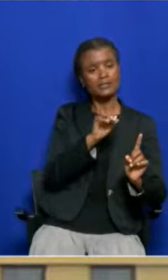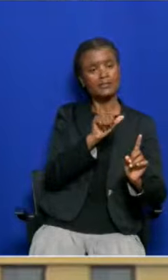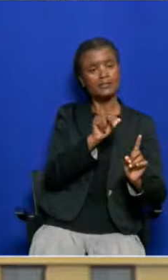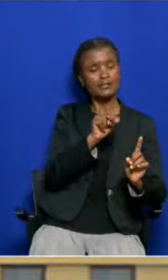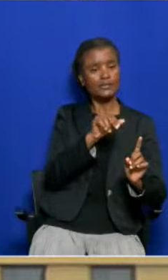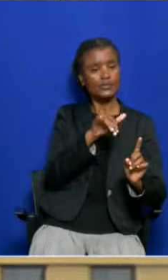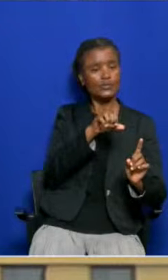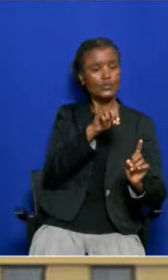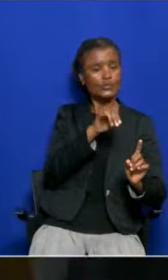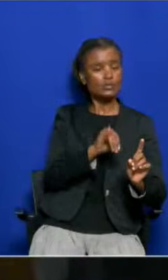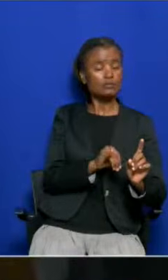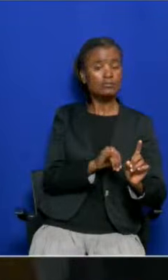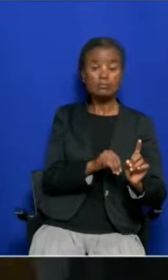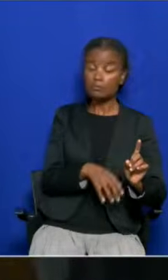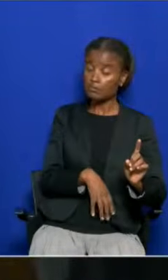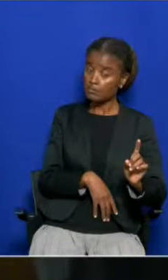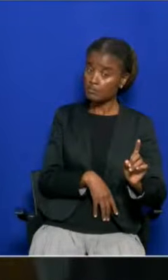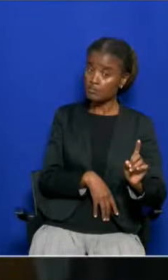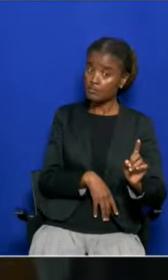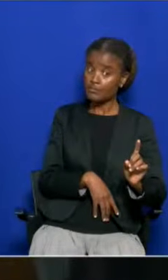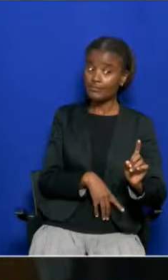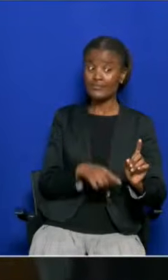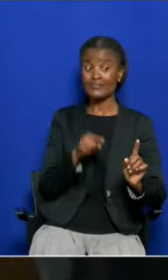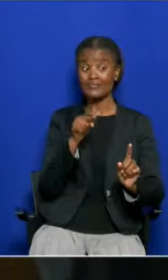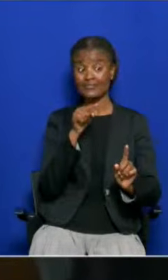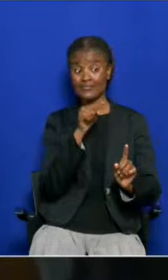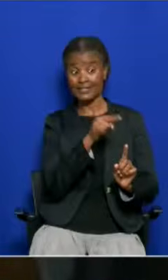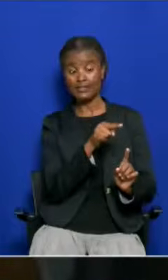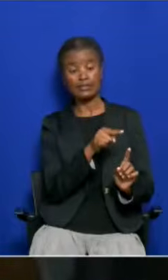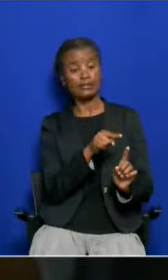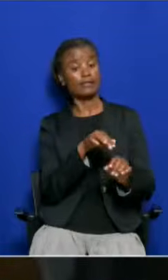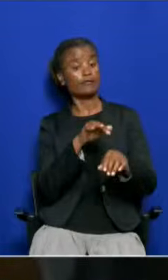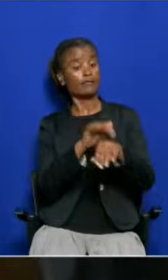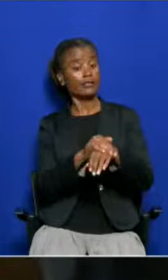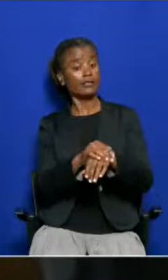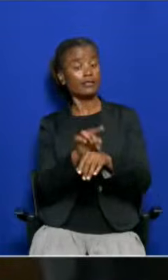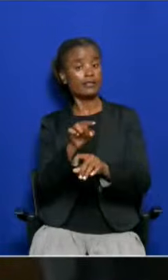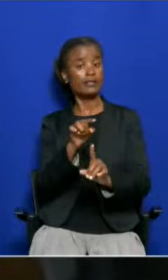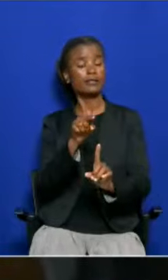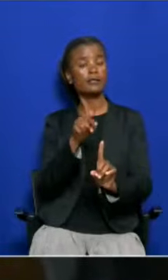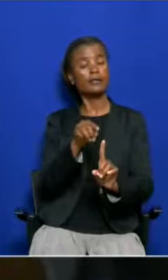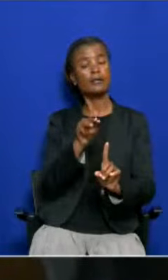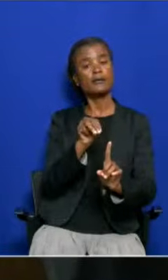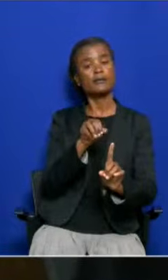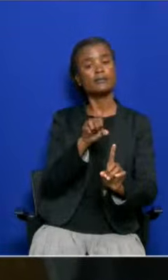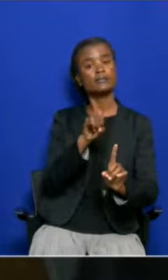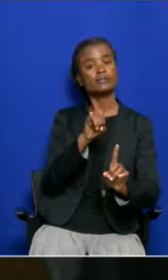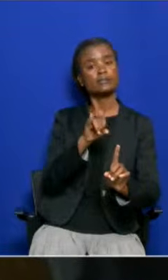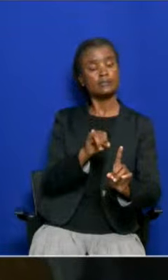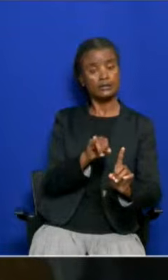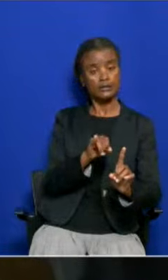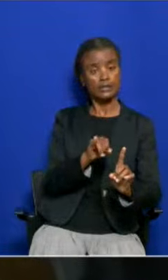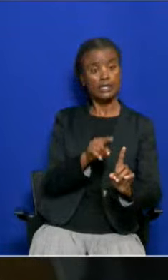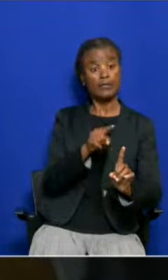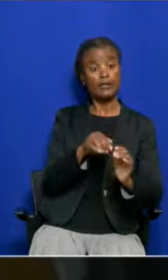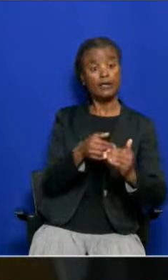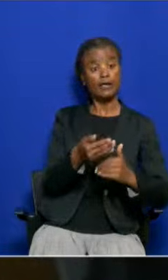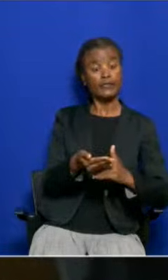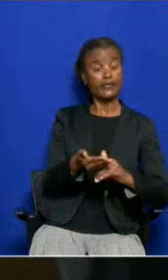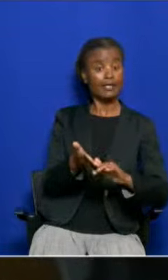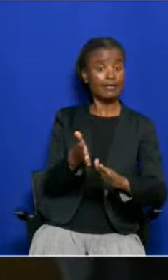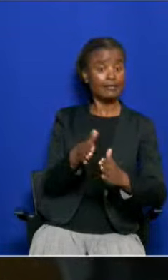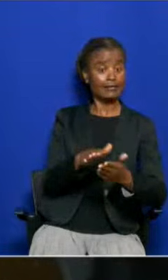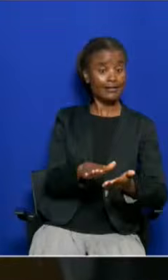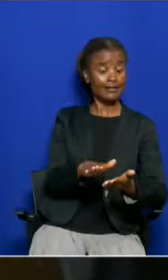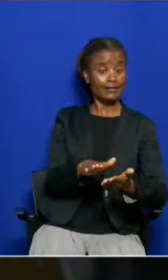So he was Mr. Msibi's friend, but after Mr. Msibi's death, Mr. Msibi's family suspected that he